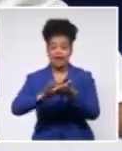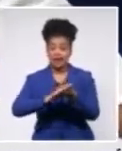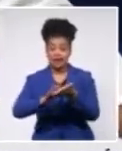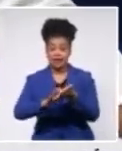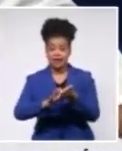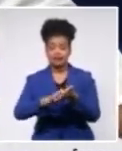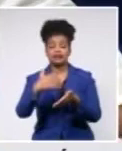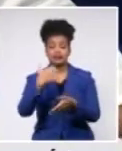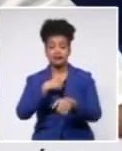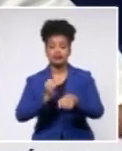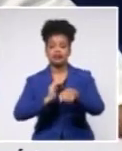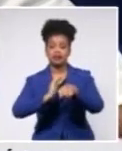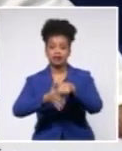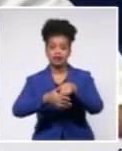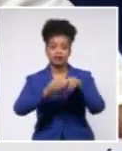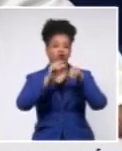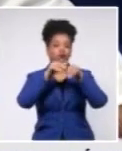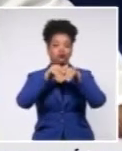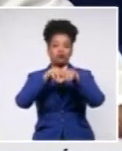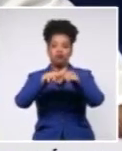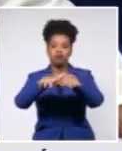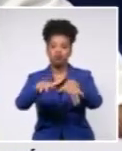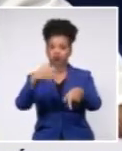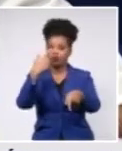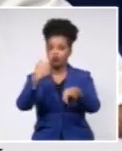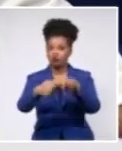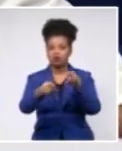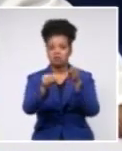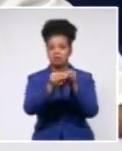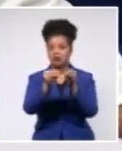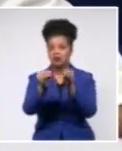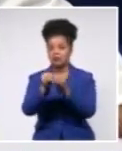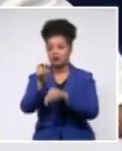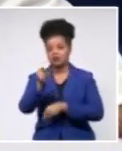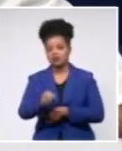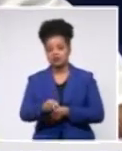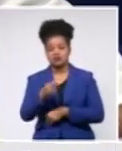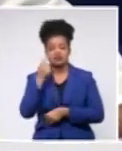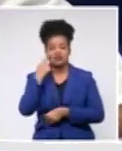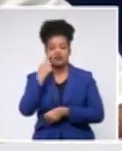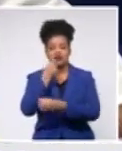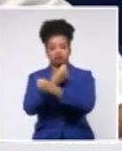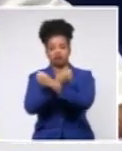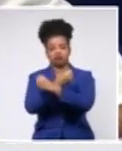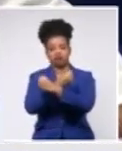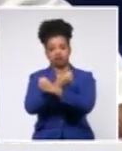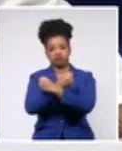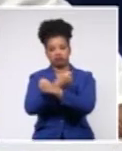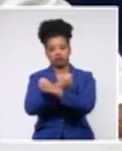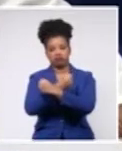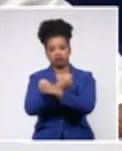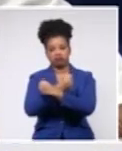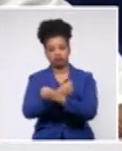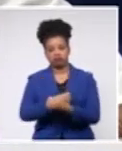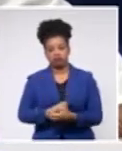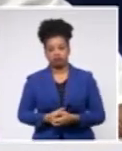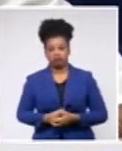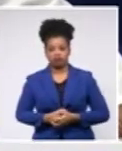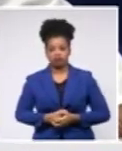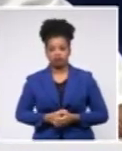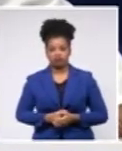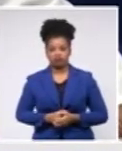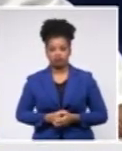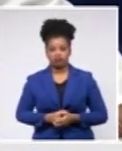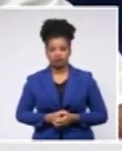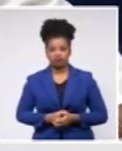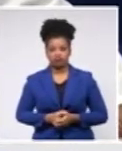39 years of age. 13 cases are between 40 and 59, and 2 are over the